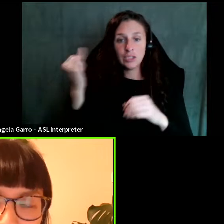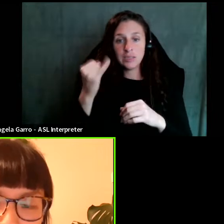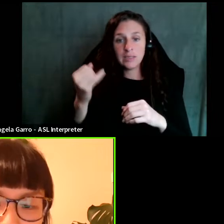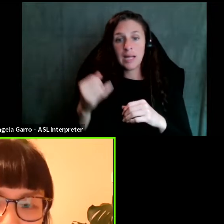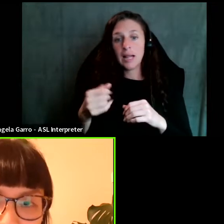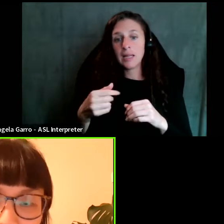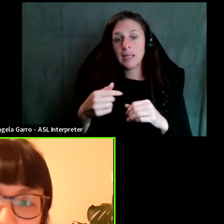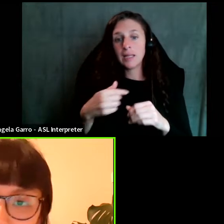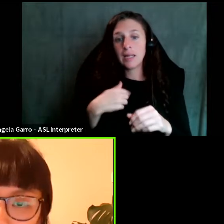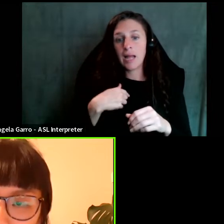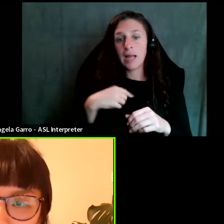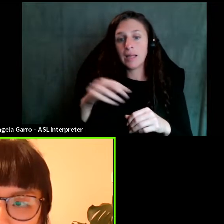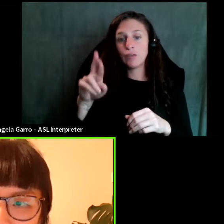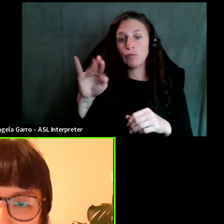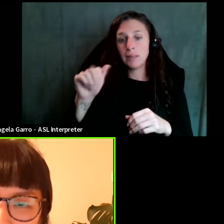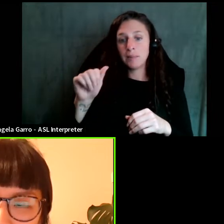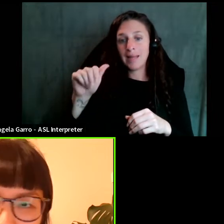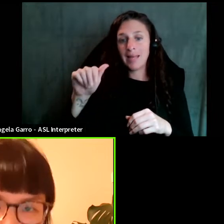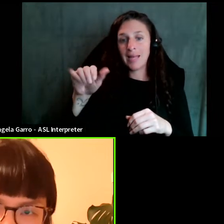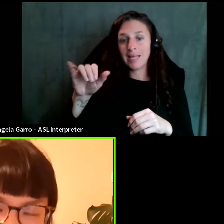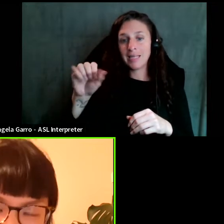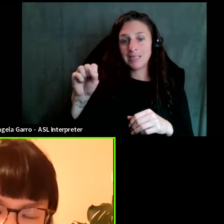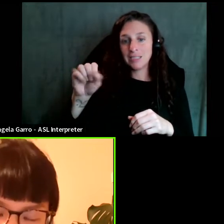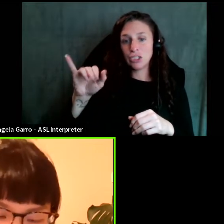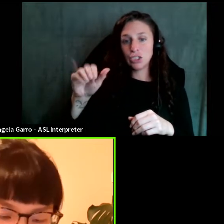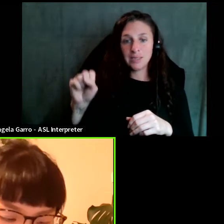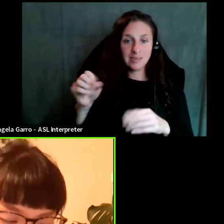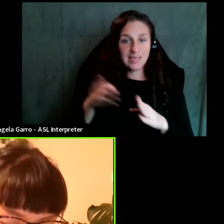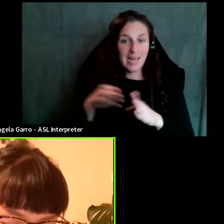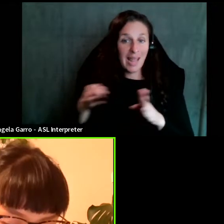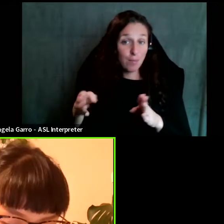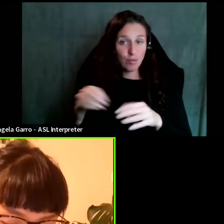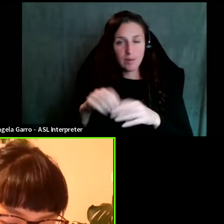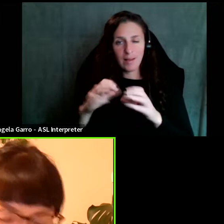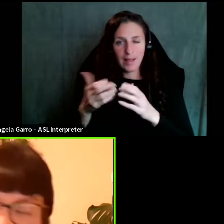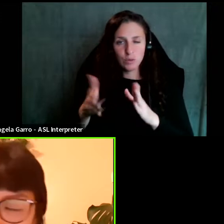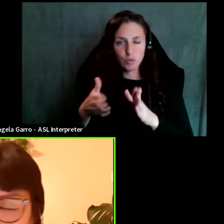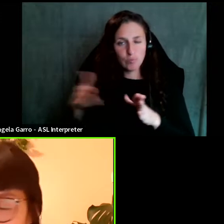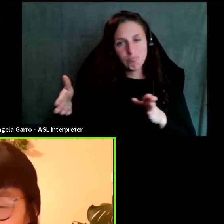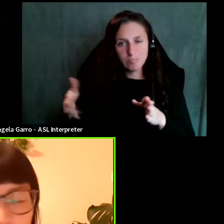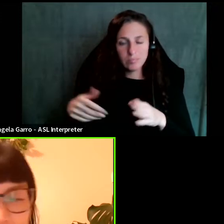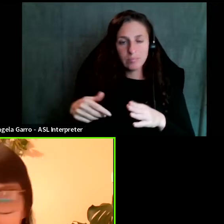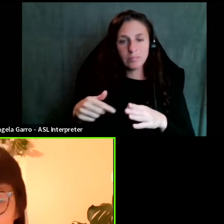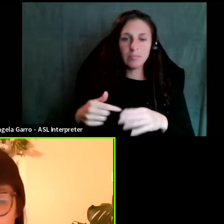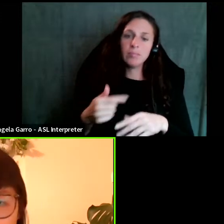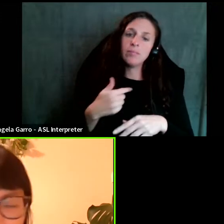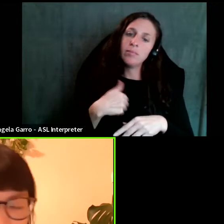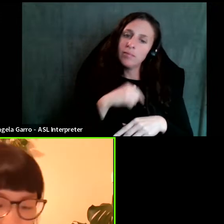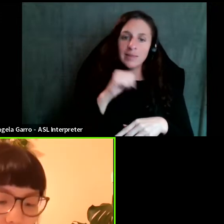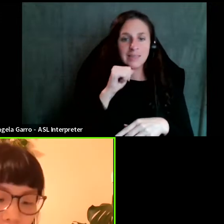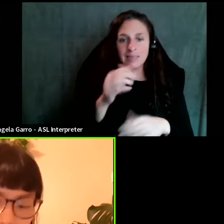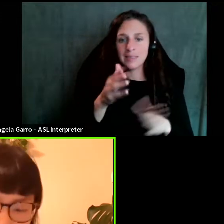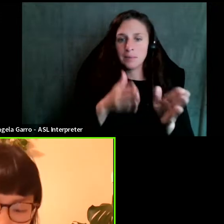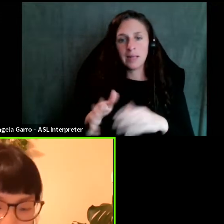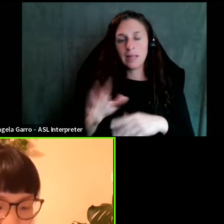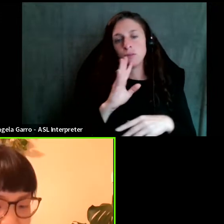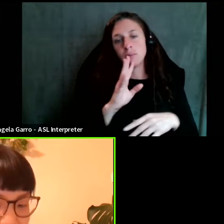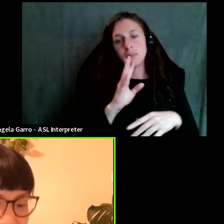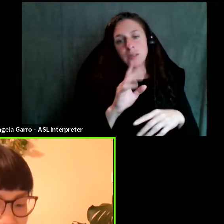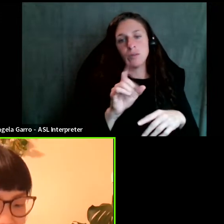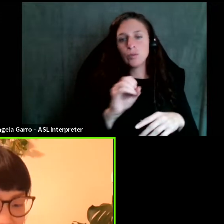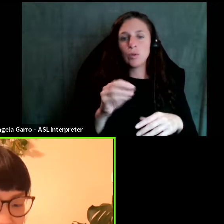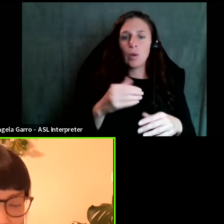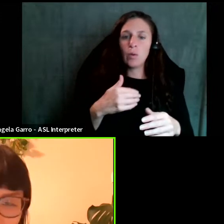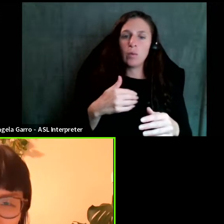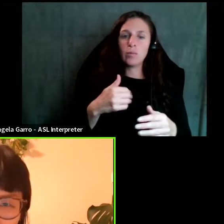Asia's neighbor in our classrooms. I didn't plan to speak, so pardon me